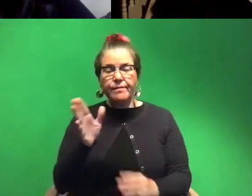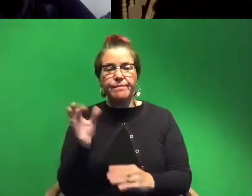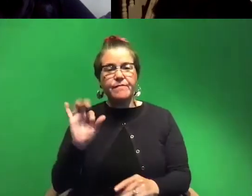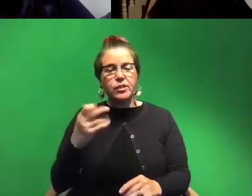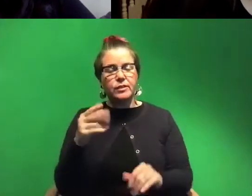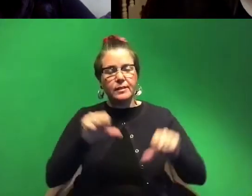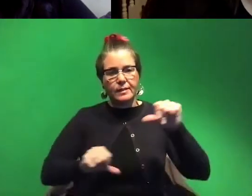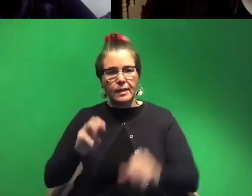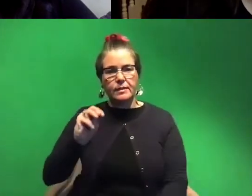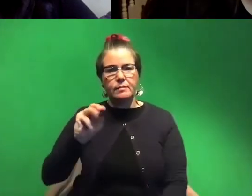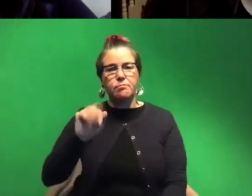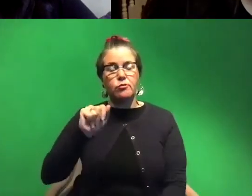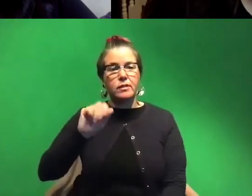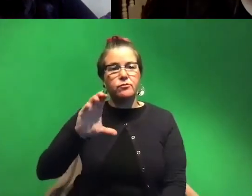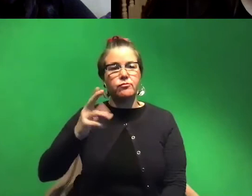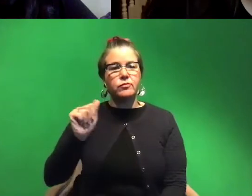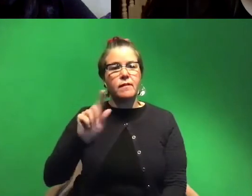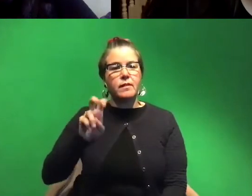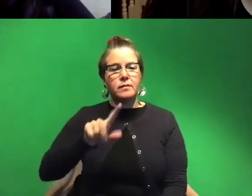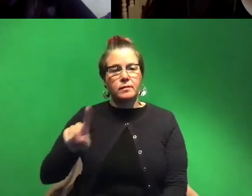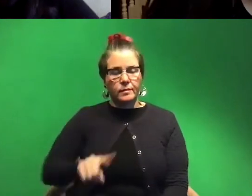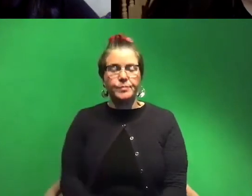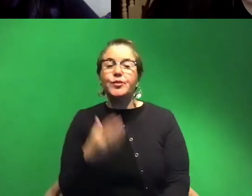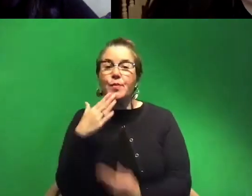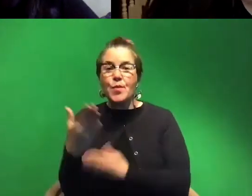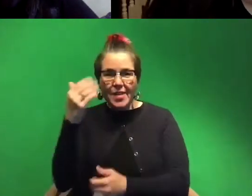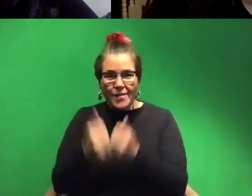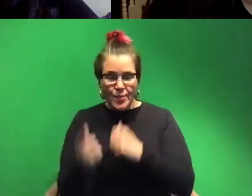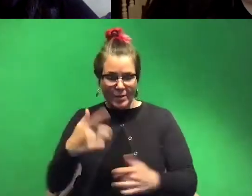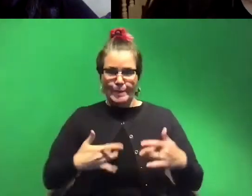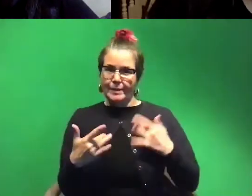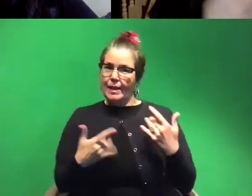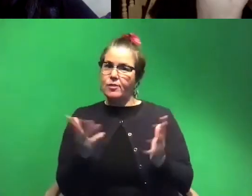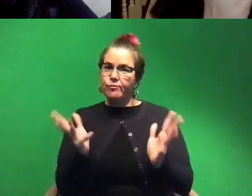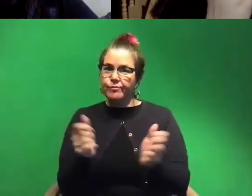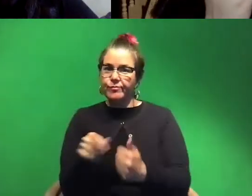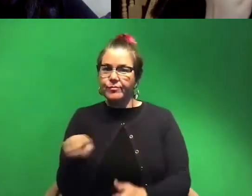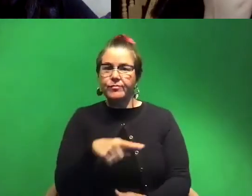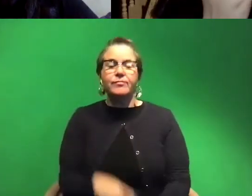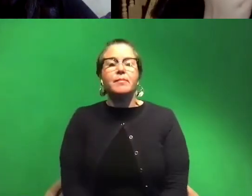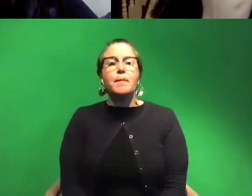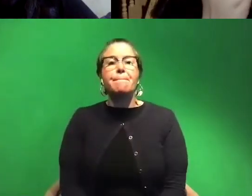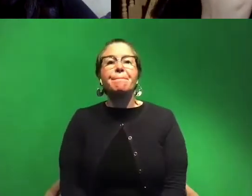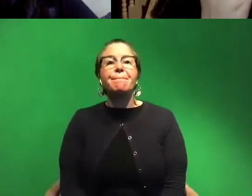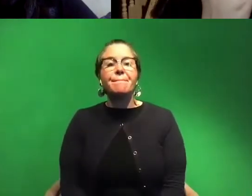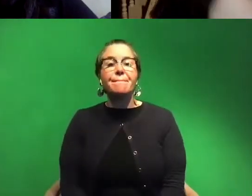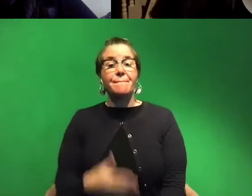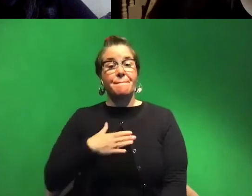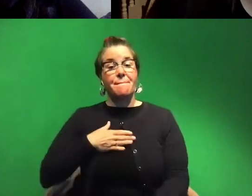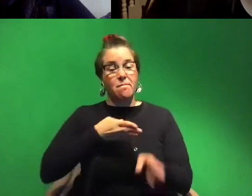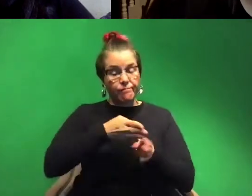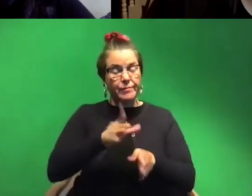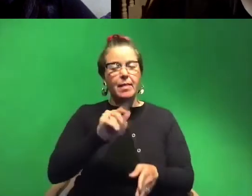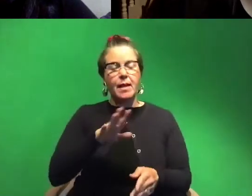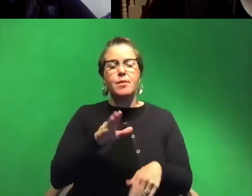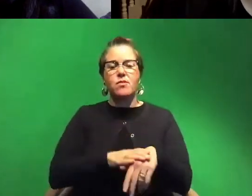Chavez. All right, good morning, everybody. I'm really excited to talk to you guys about the work my lab does on